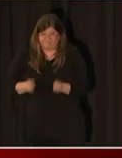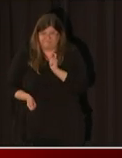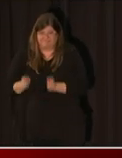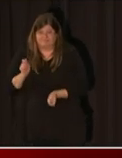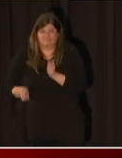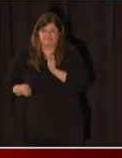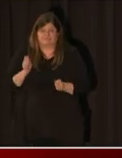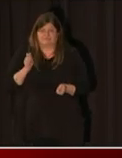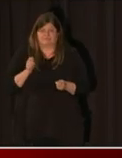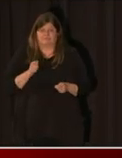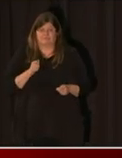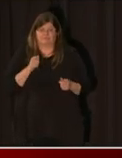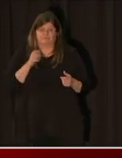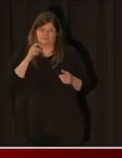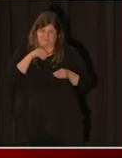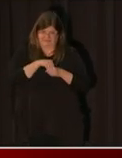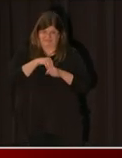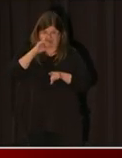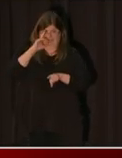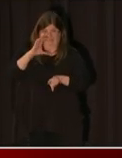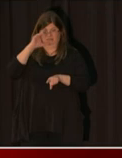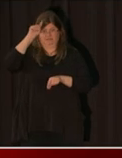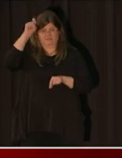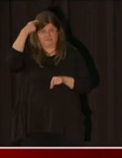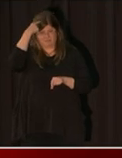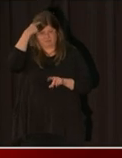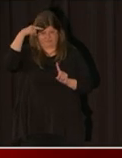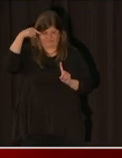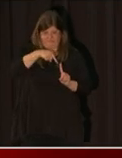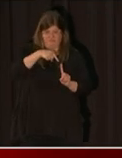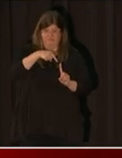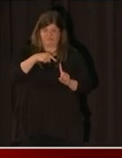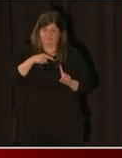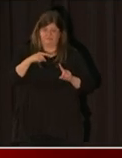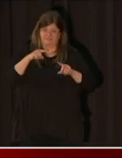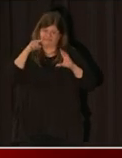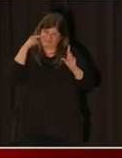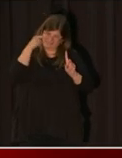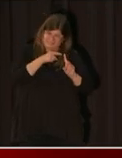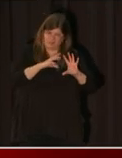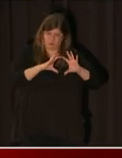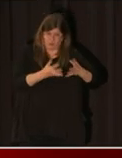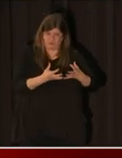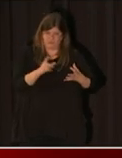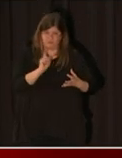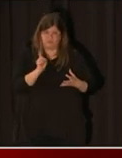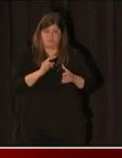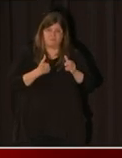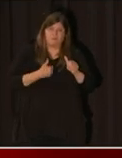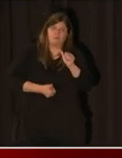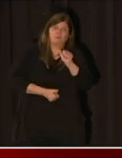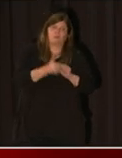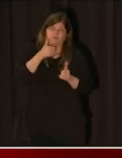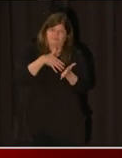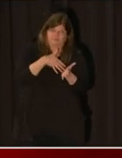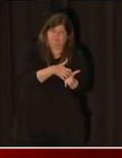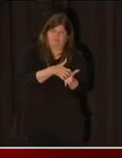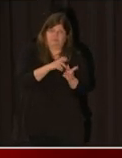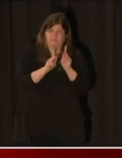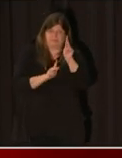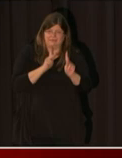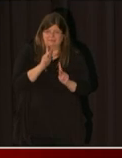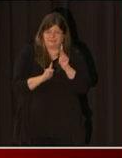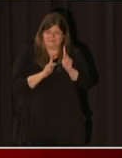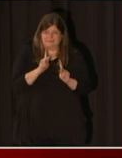but especially in congregate settings where we serve the most vulnerable. And so the DOC has